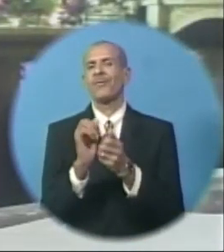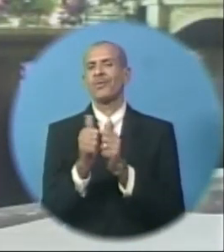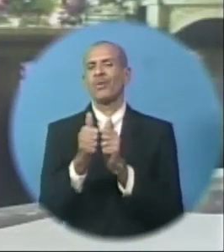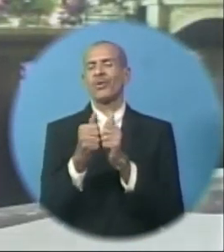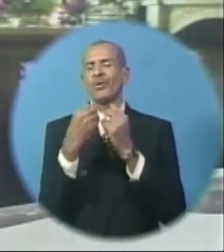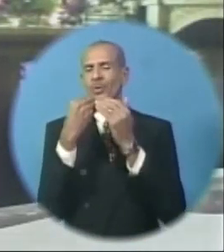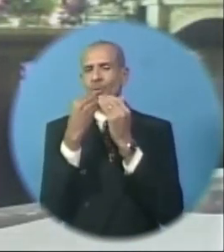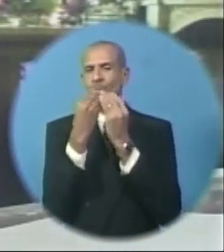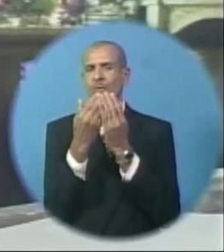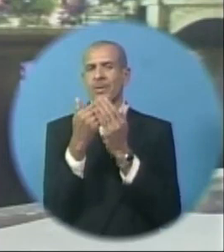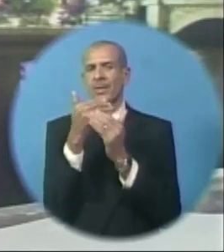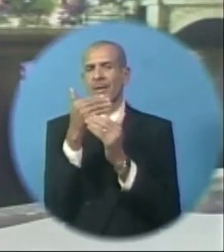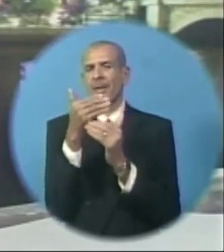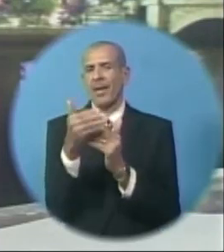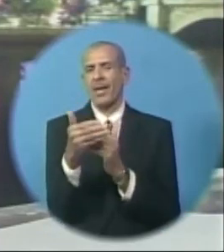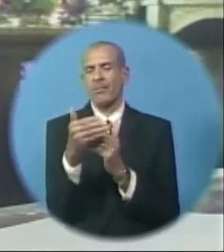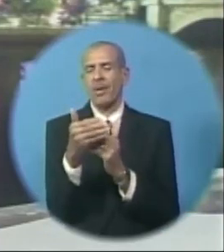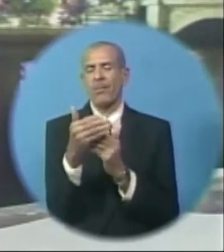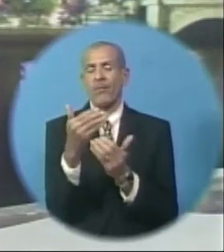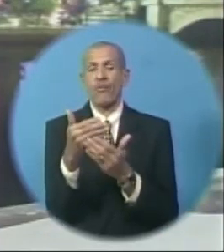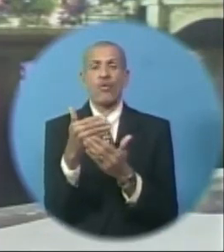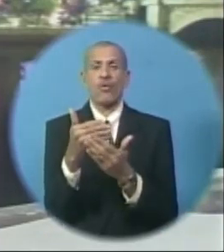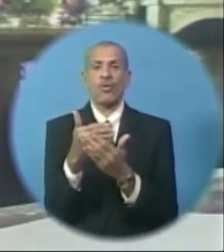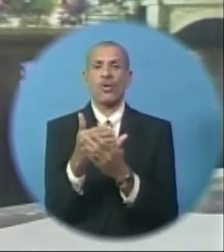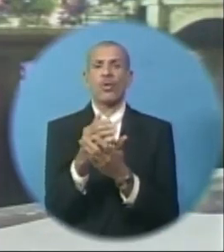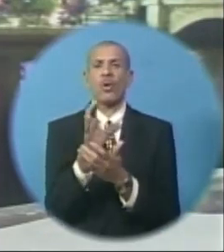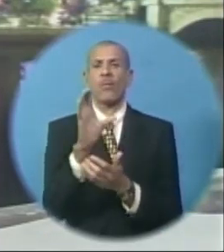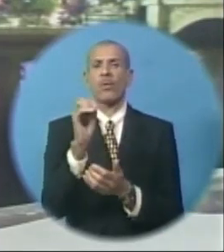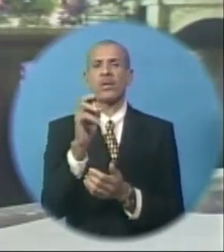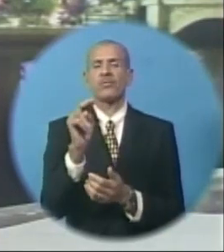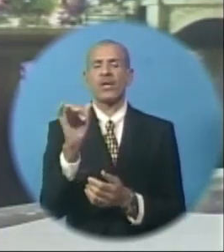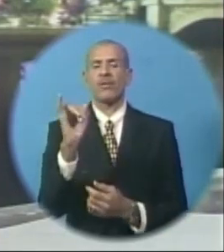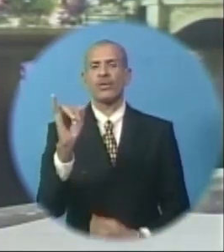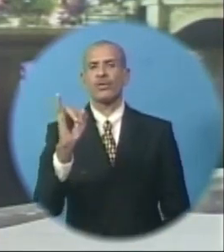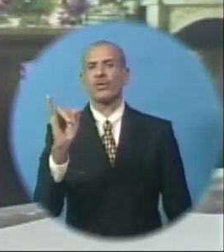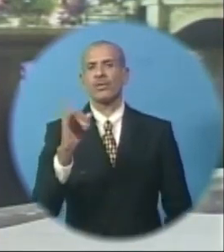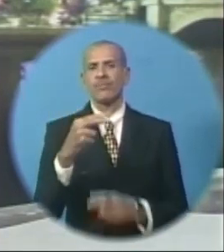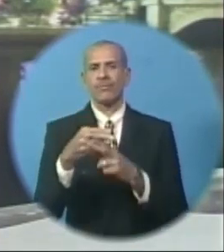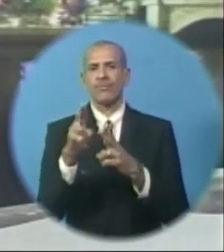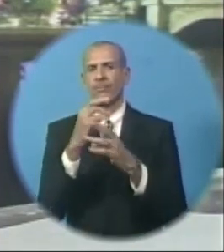moment, but just before we get to that, here is a tip now from Cooperators General Insurance.